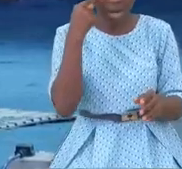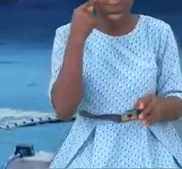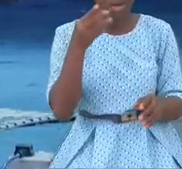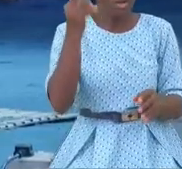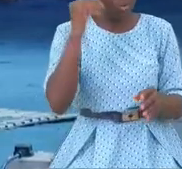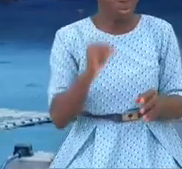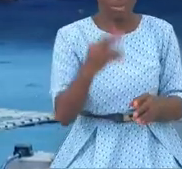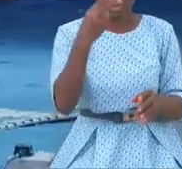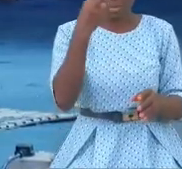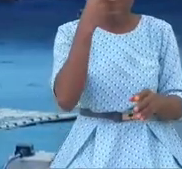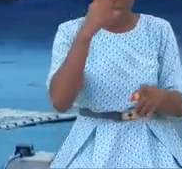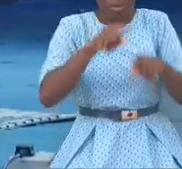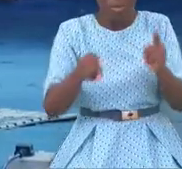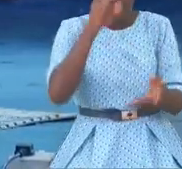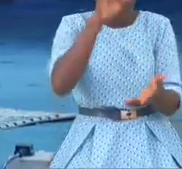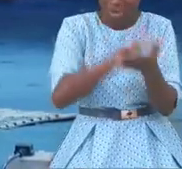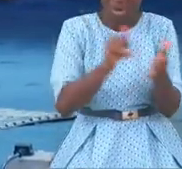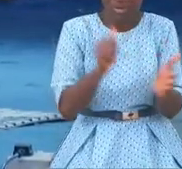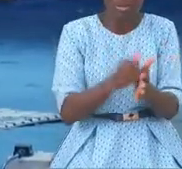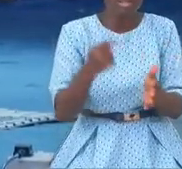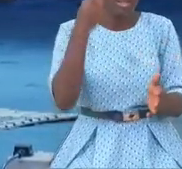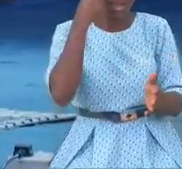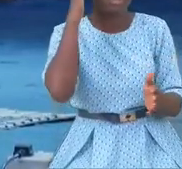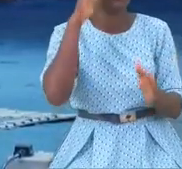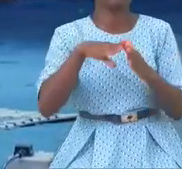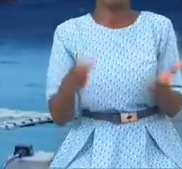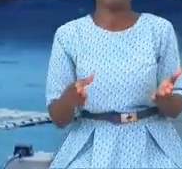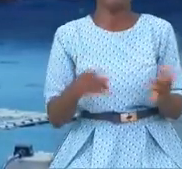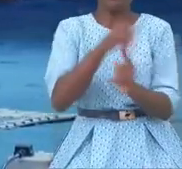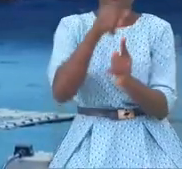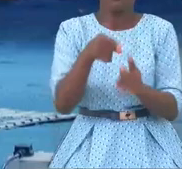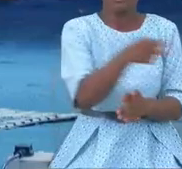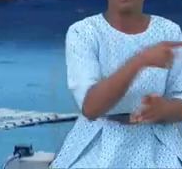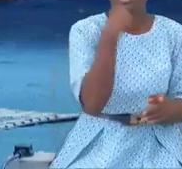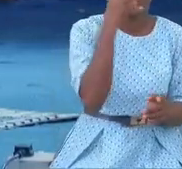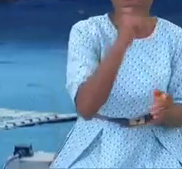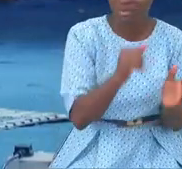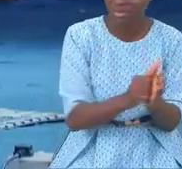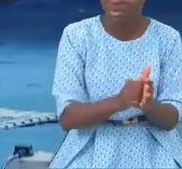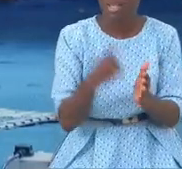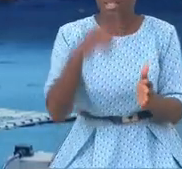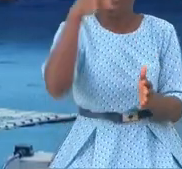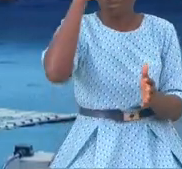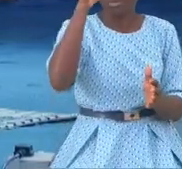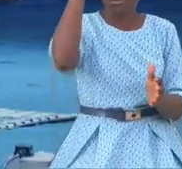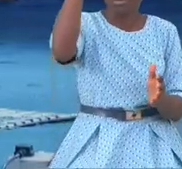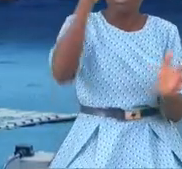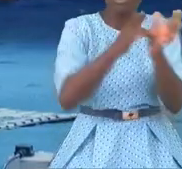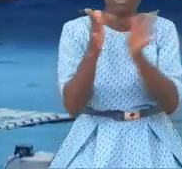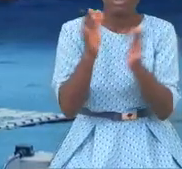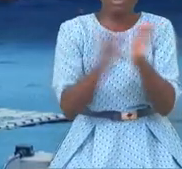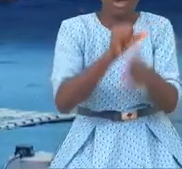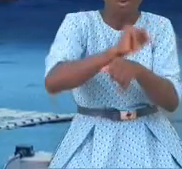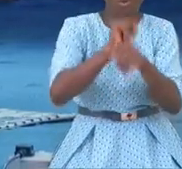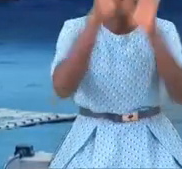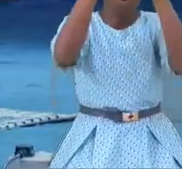He said, I'm going to the miracle worker. I'm going to the one that will open my eyes. And therefore, the